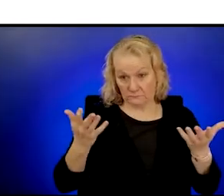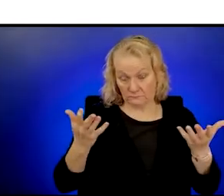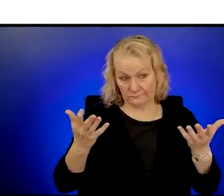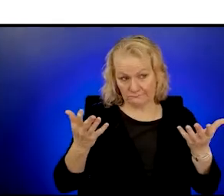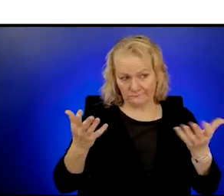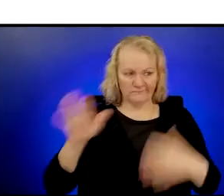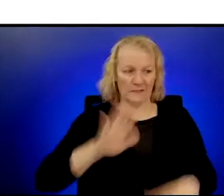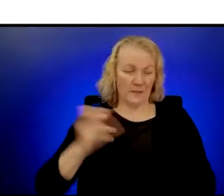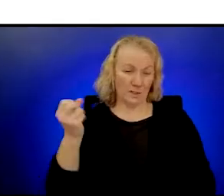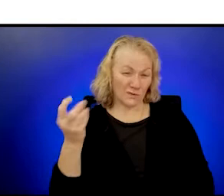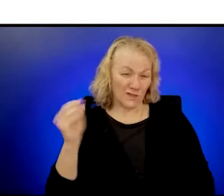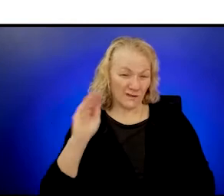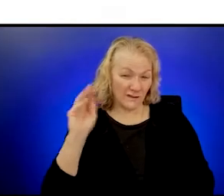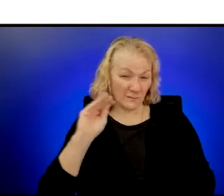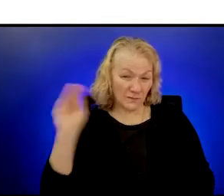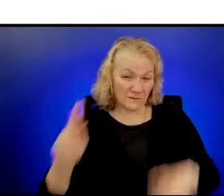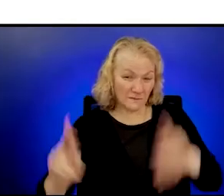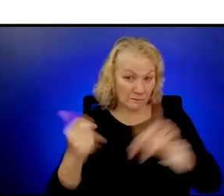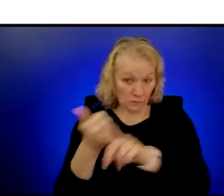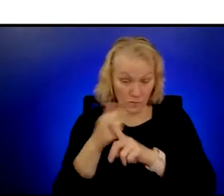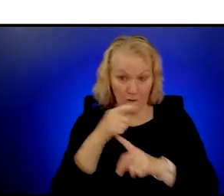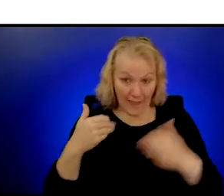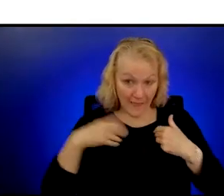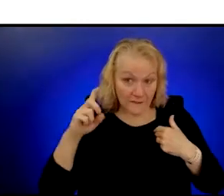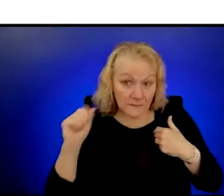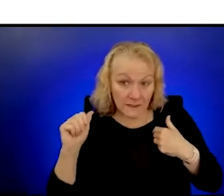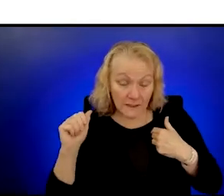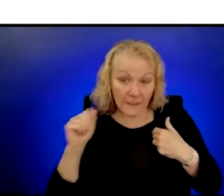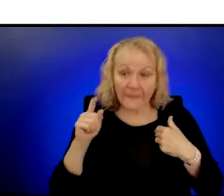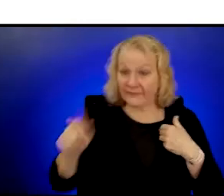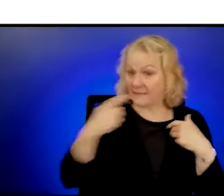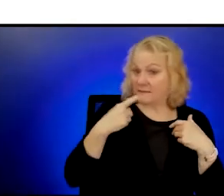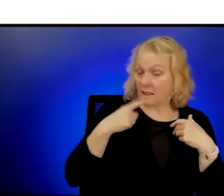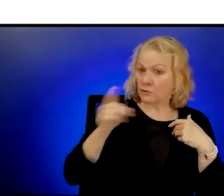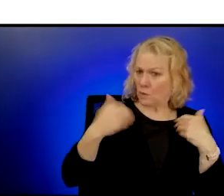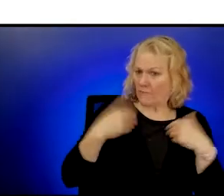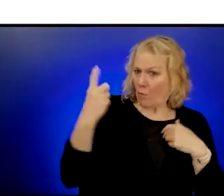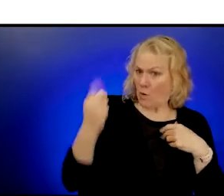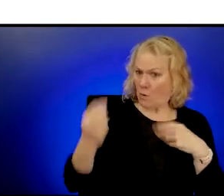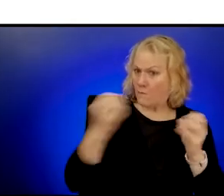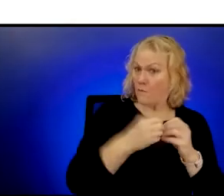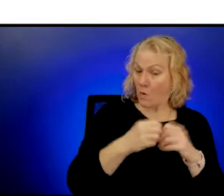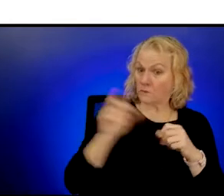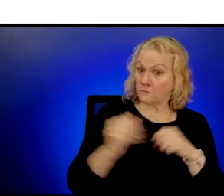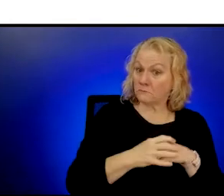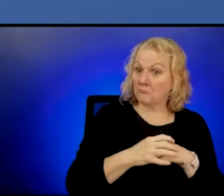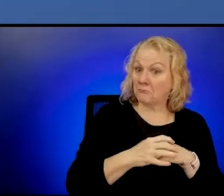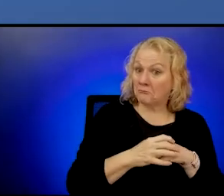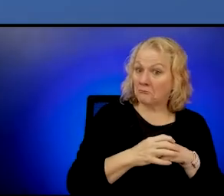About 12% of people with disabilities said that they have one or more disabilities.